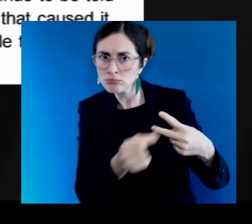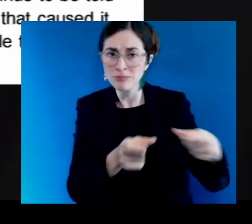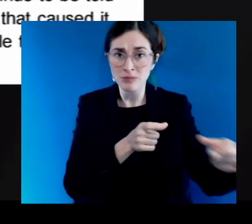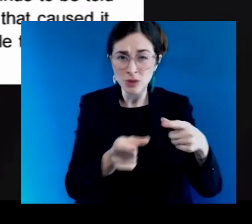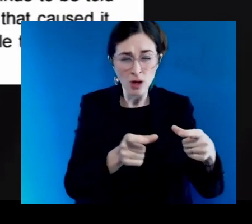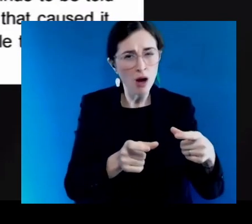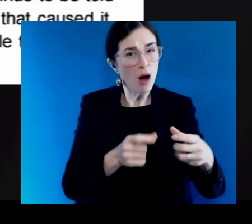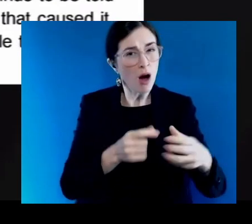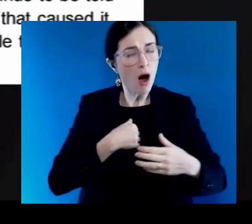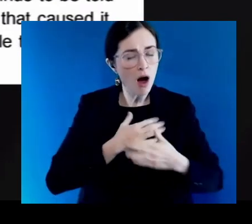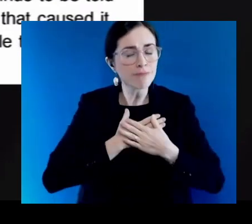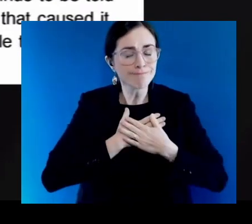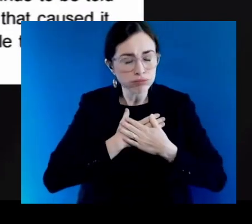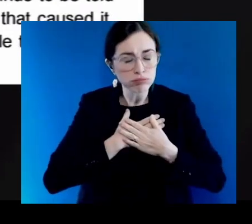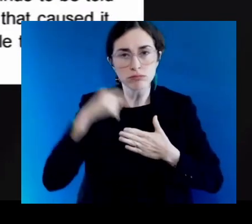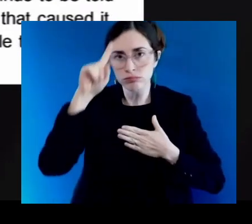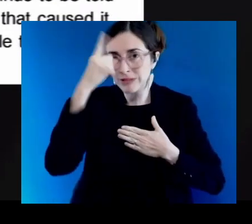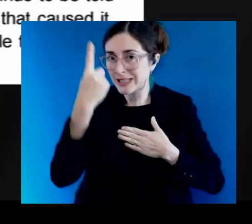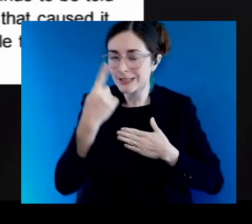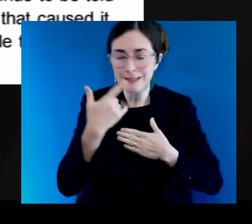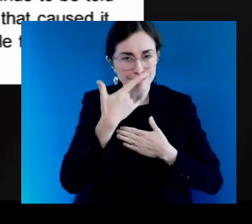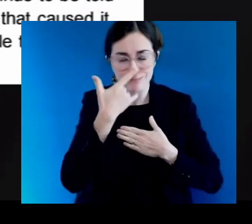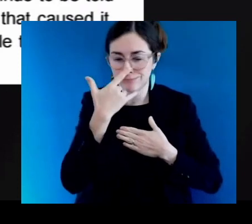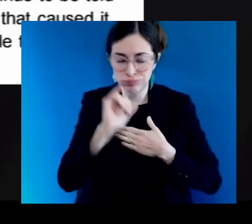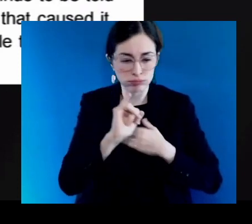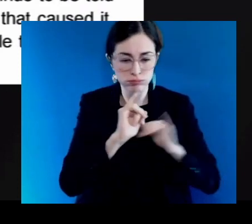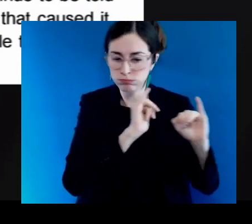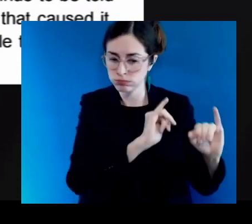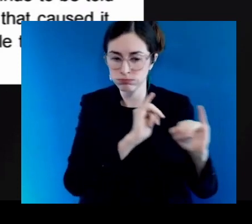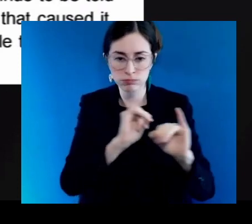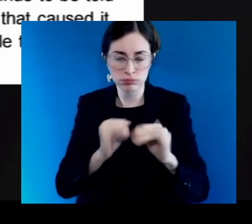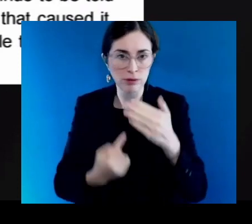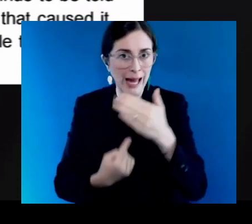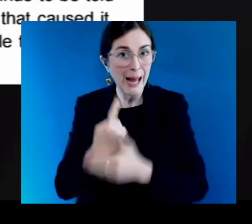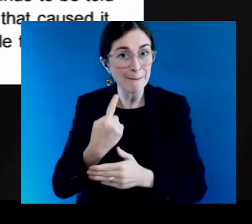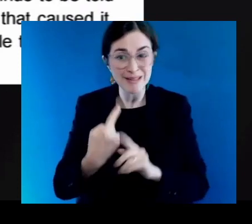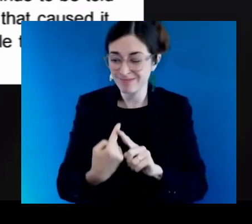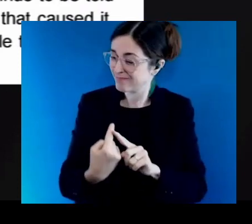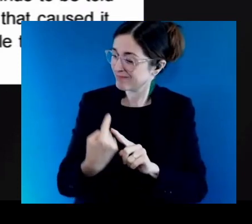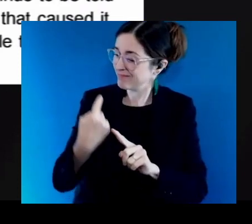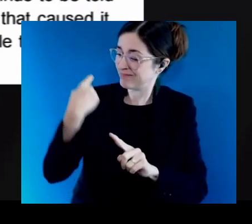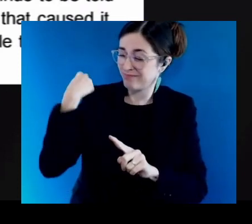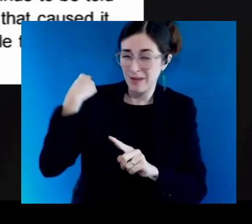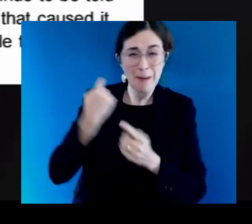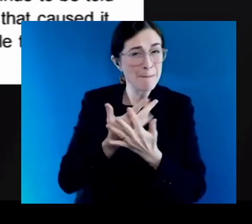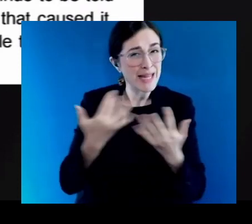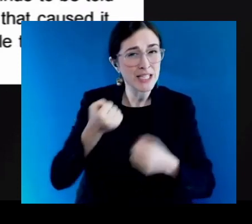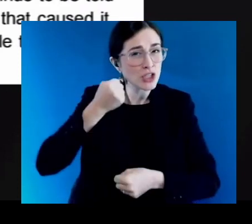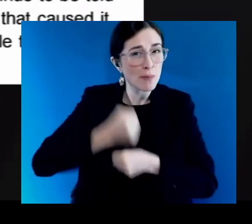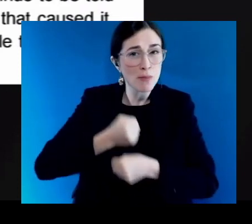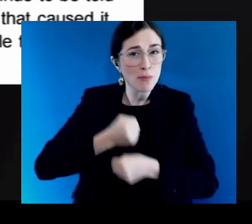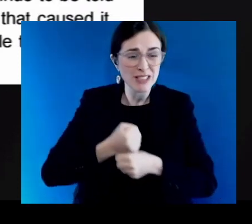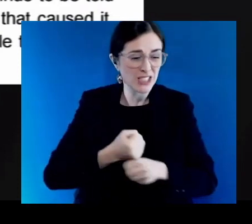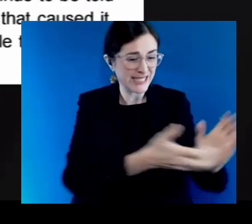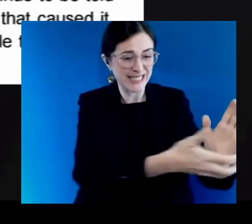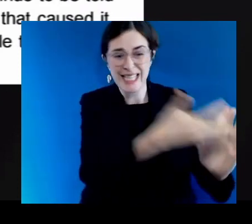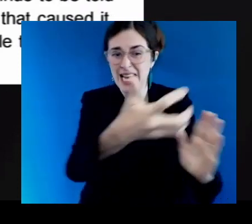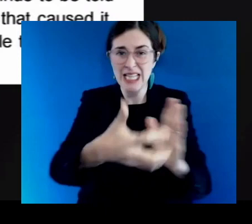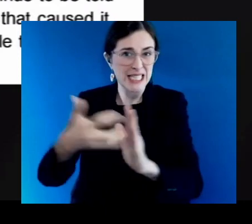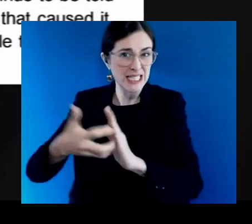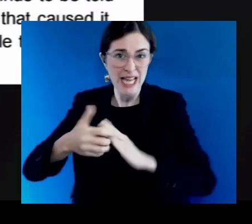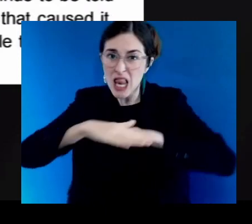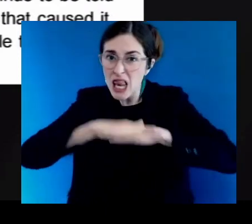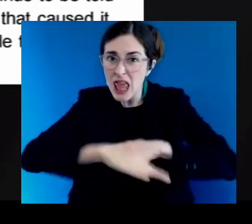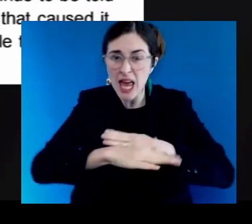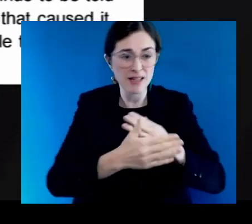devastating intergenerational consequences of the dispossession of First Peoples of and from their country. This dispossession has